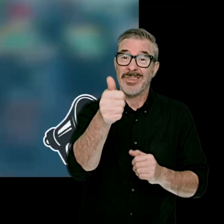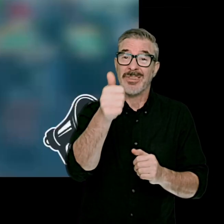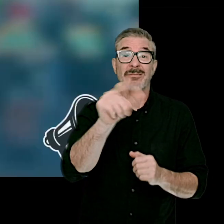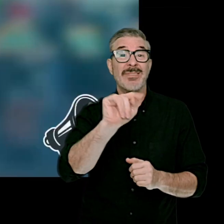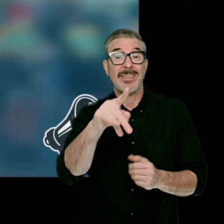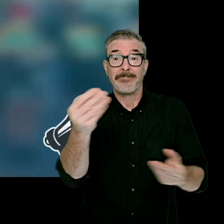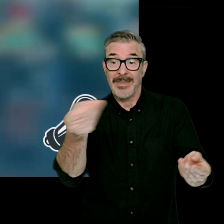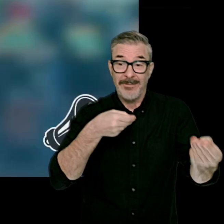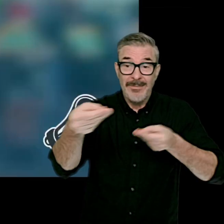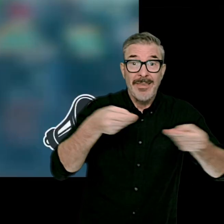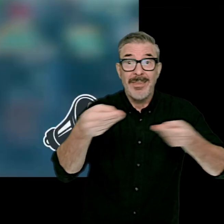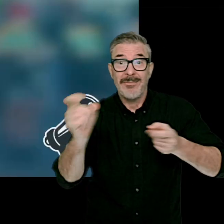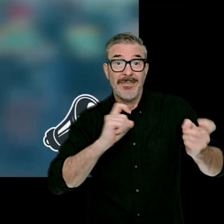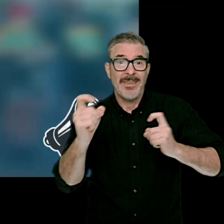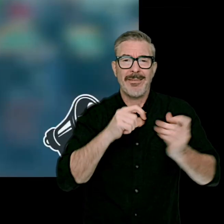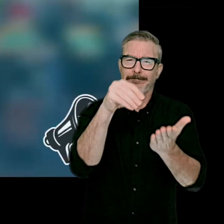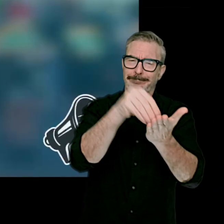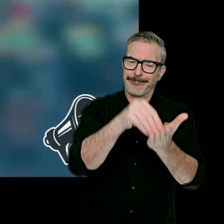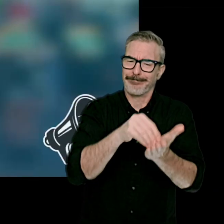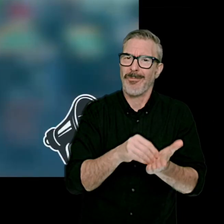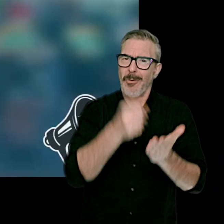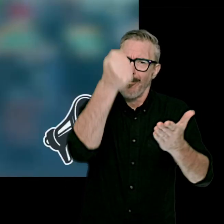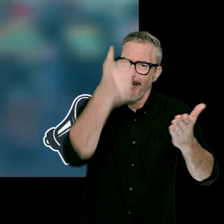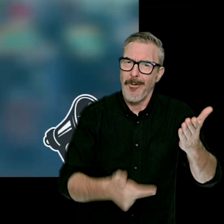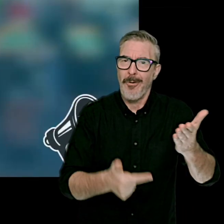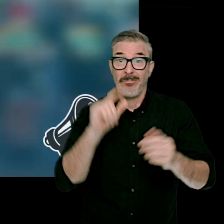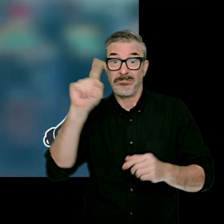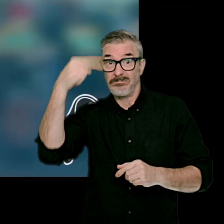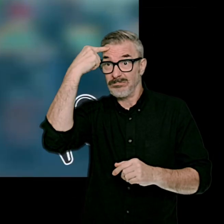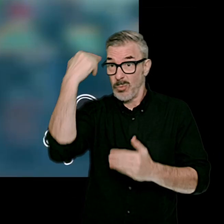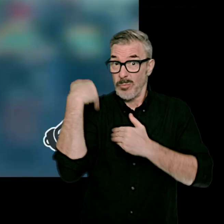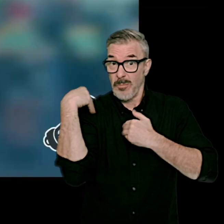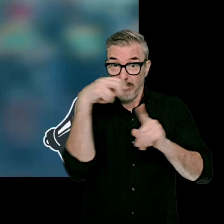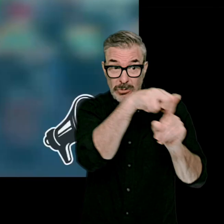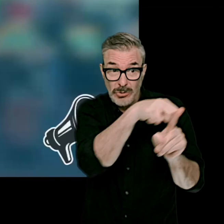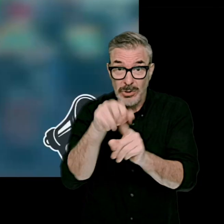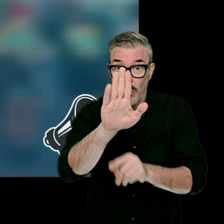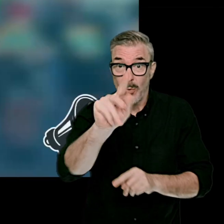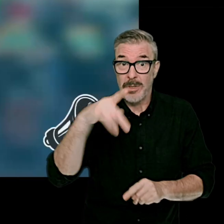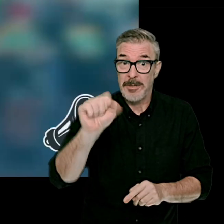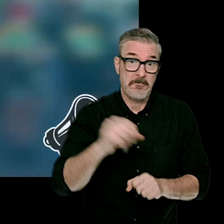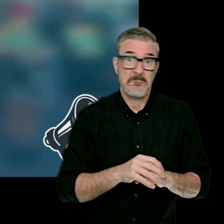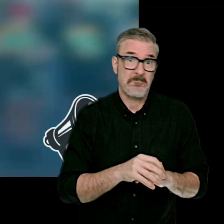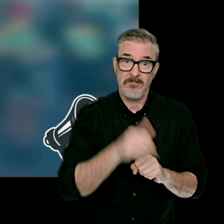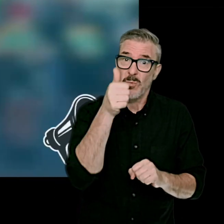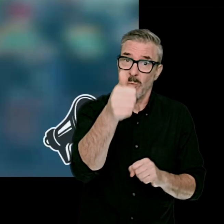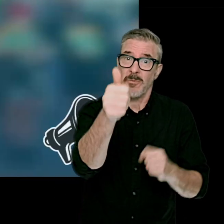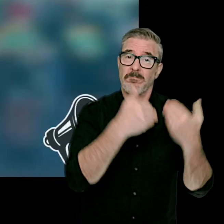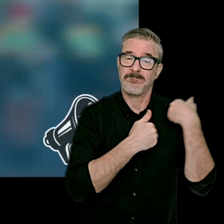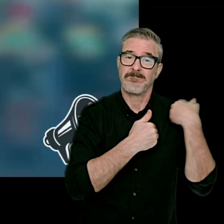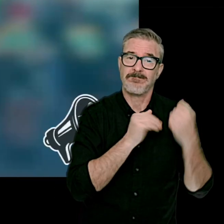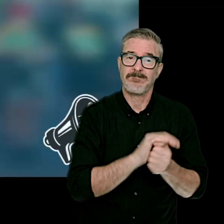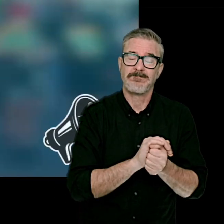Taking notes of your tips and gratuities is really important because it is self-regulated by yourself,